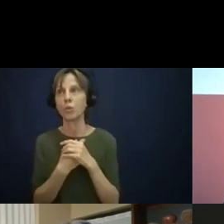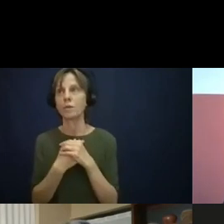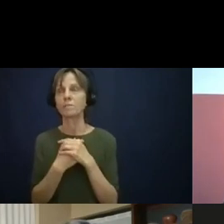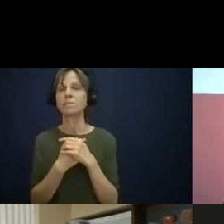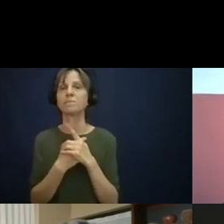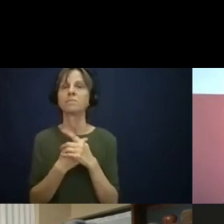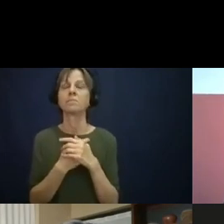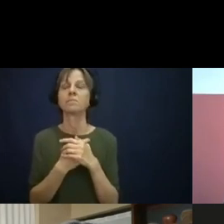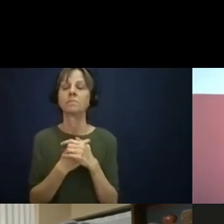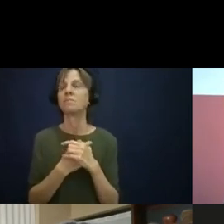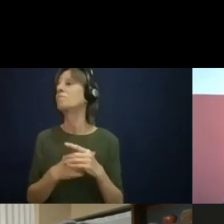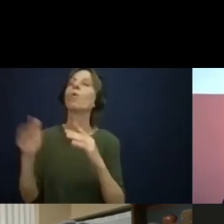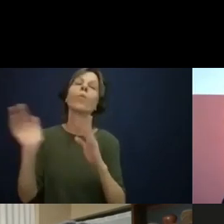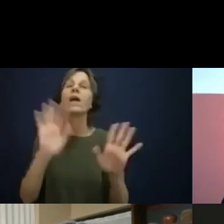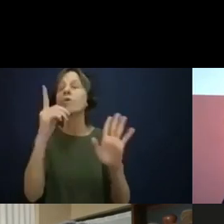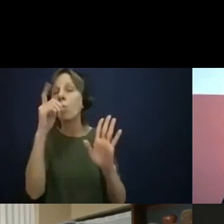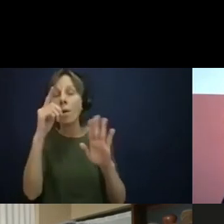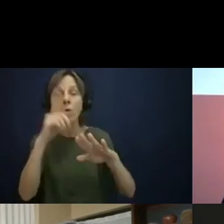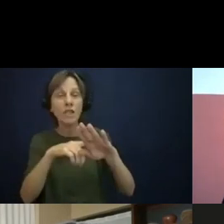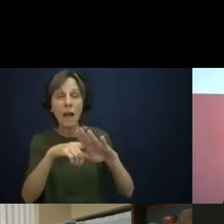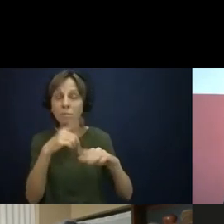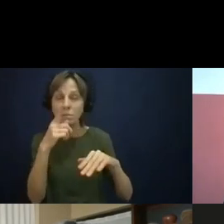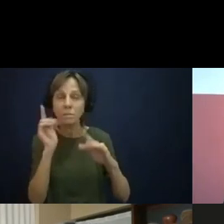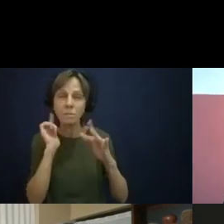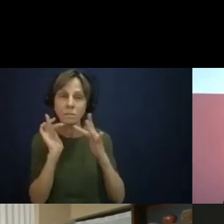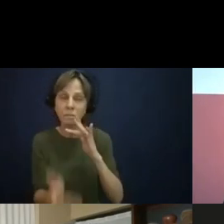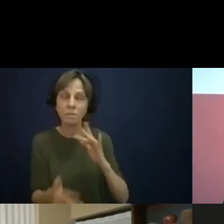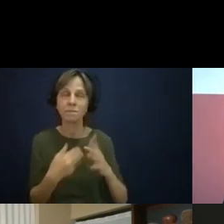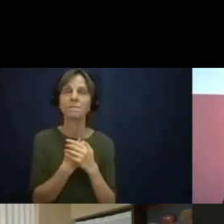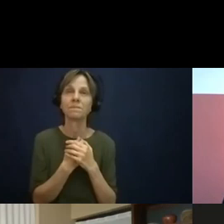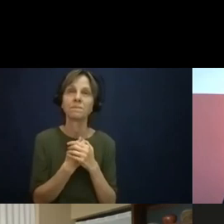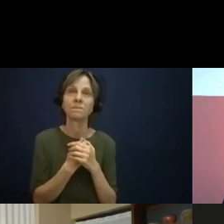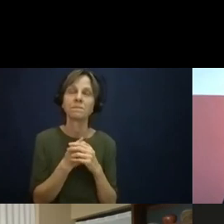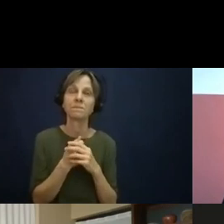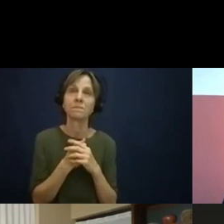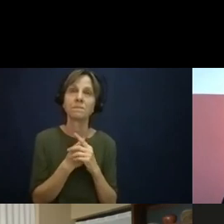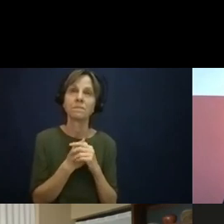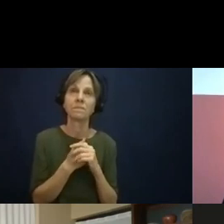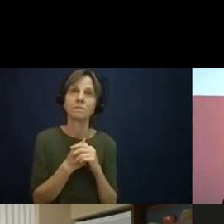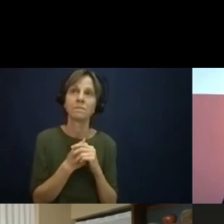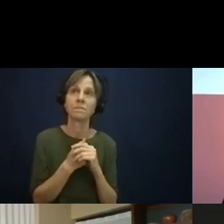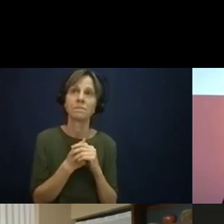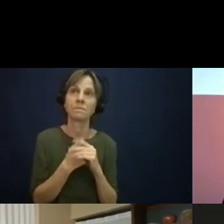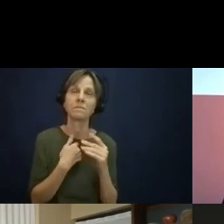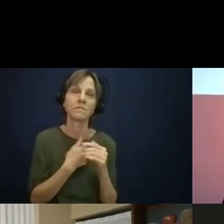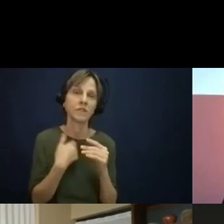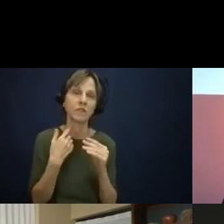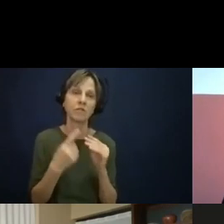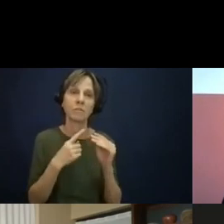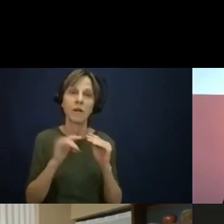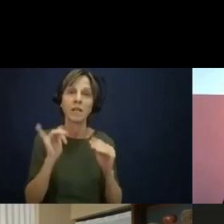Wait, one more time, because it cut out. Sorry about that.